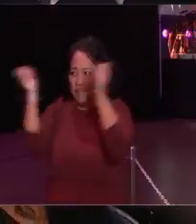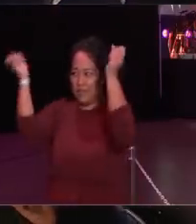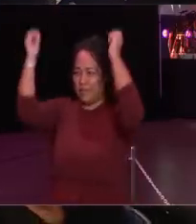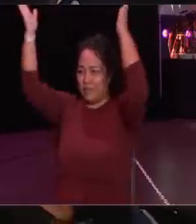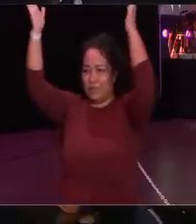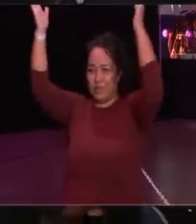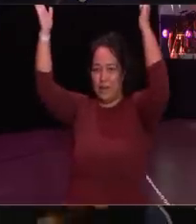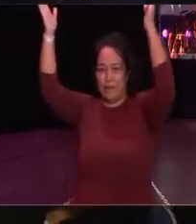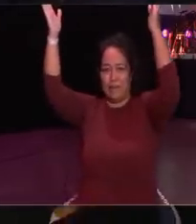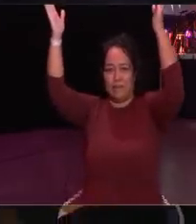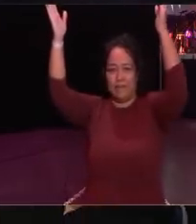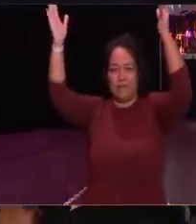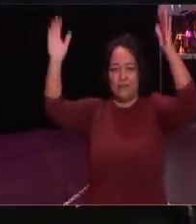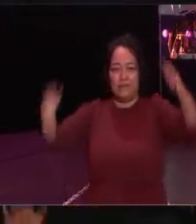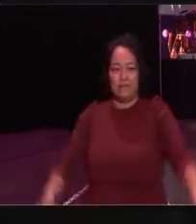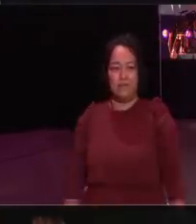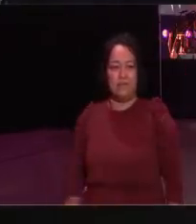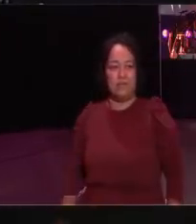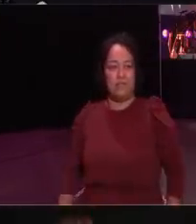Hallelujah! Hallelujah!